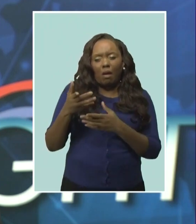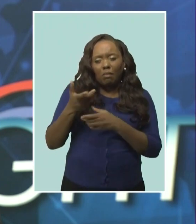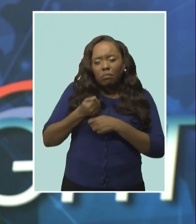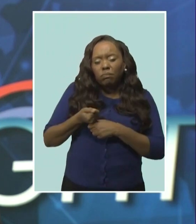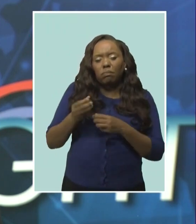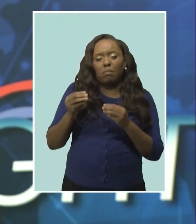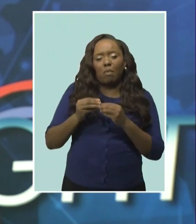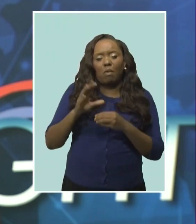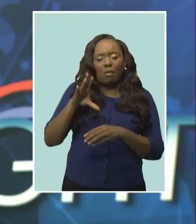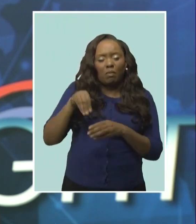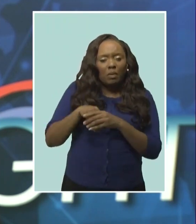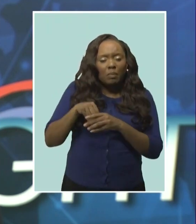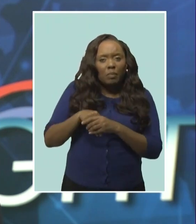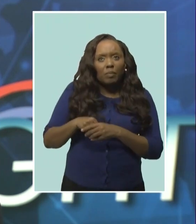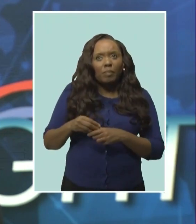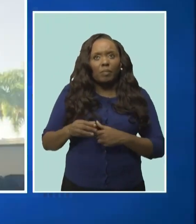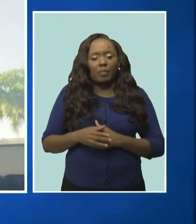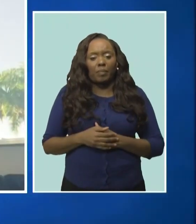needed.